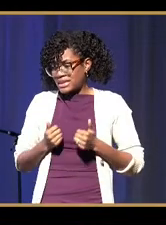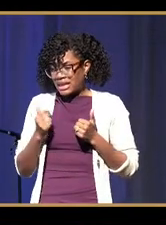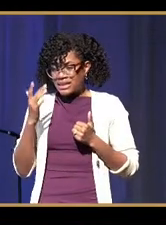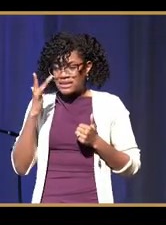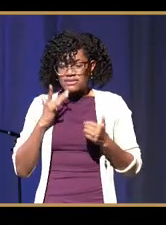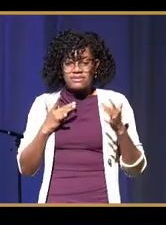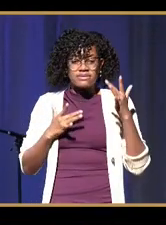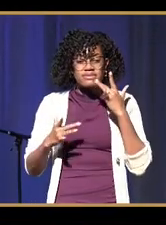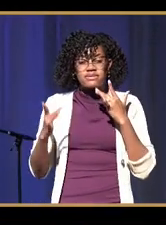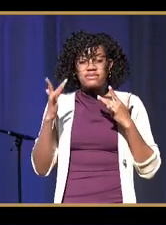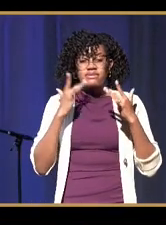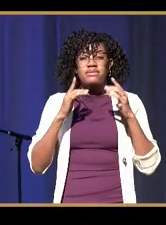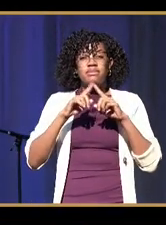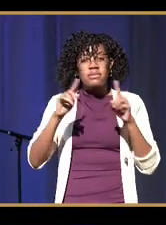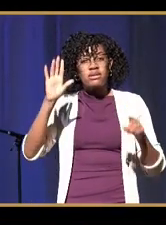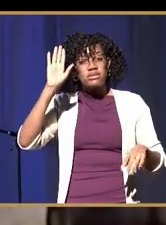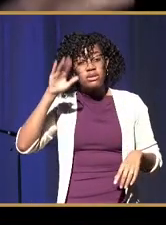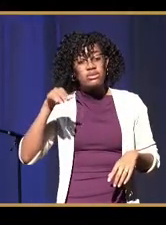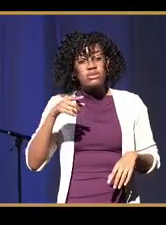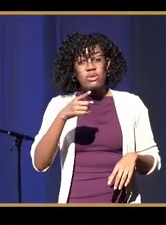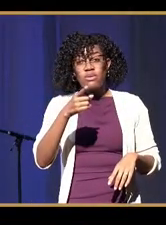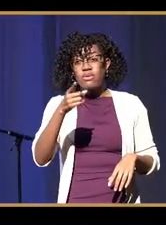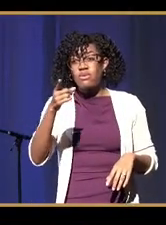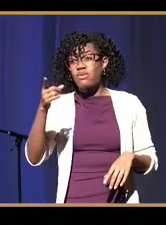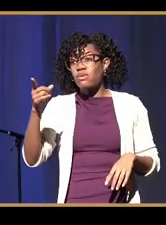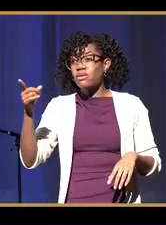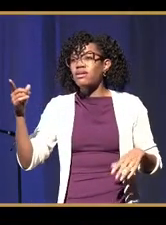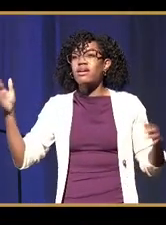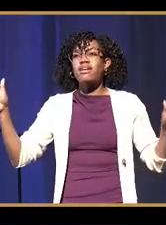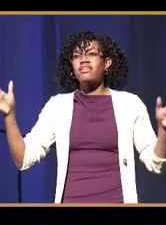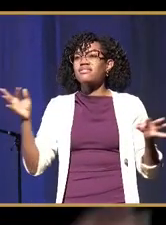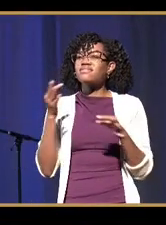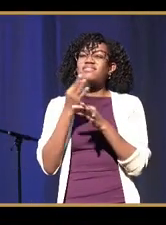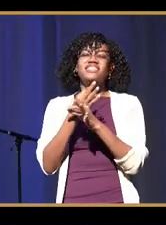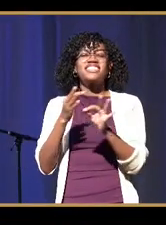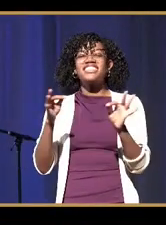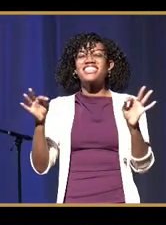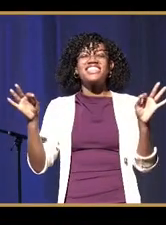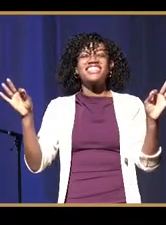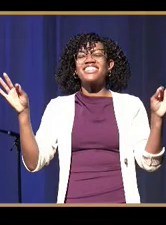don't know you're free.